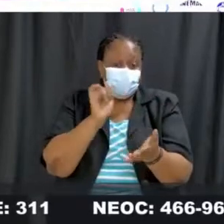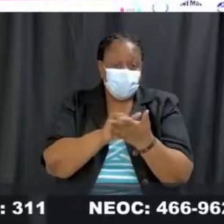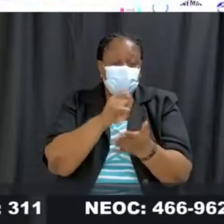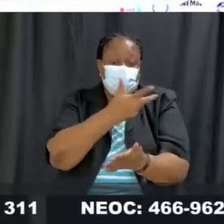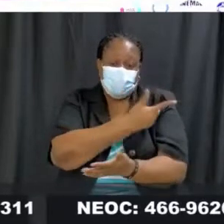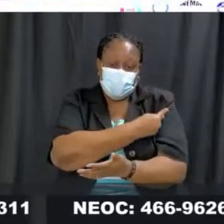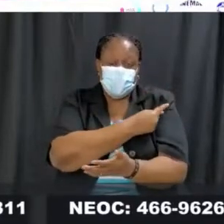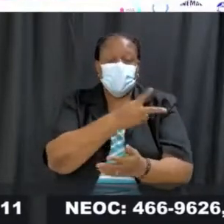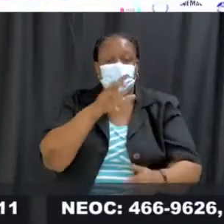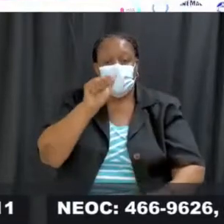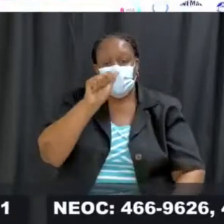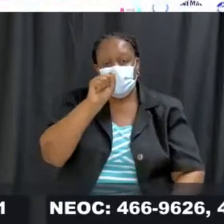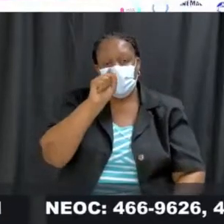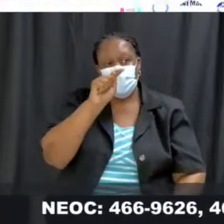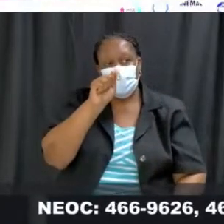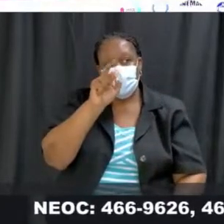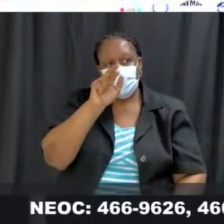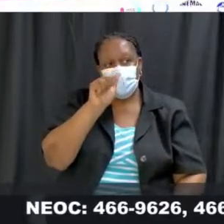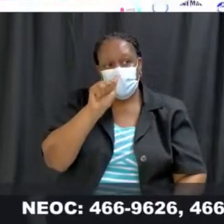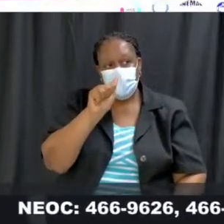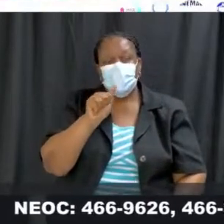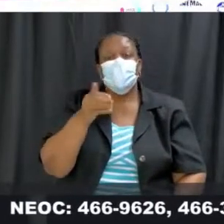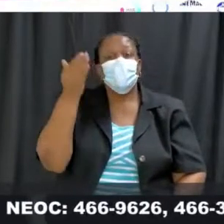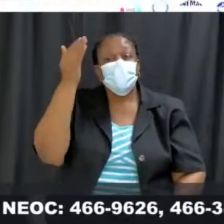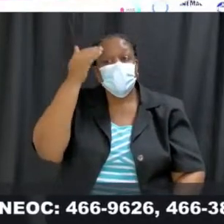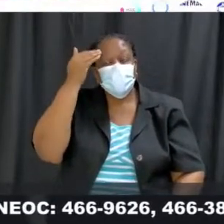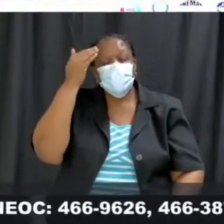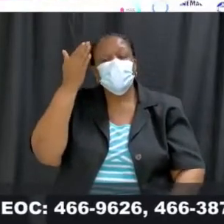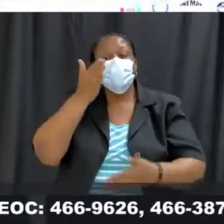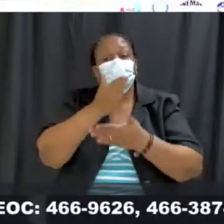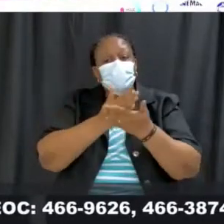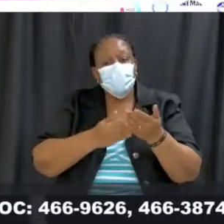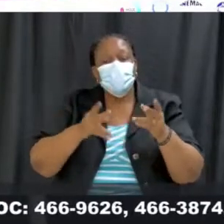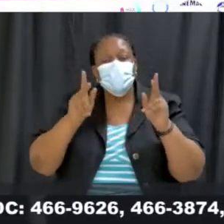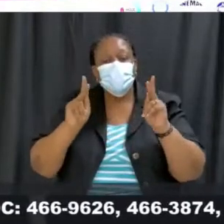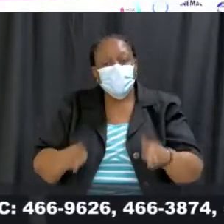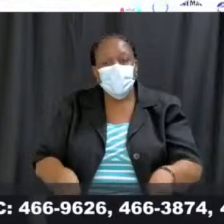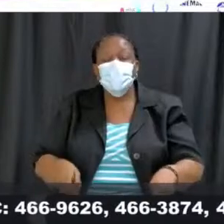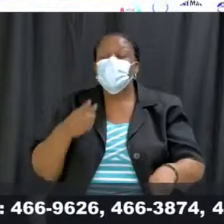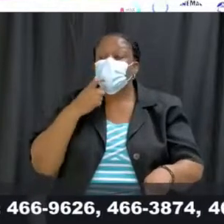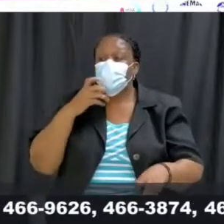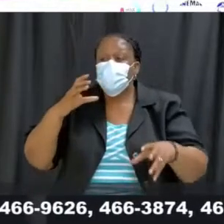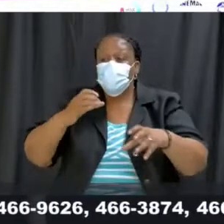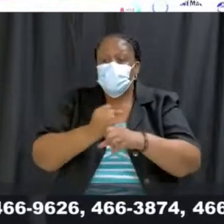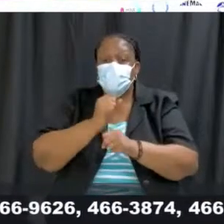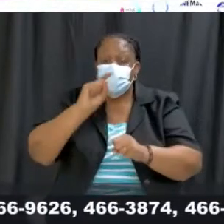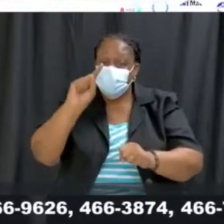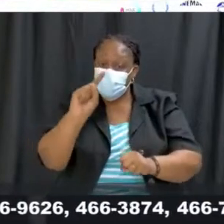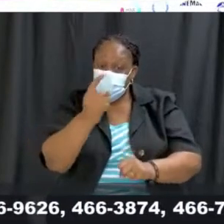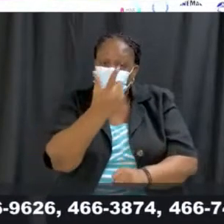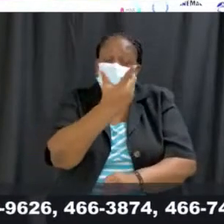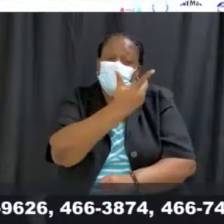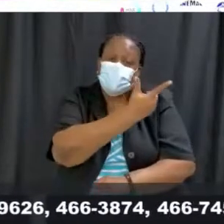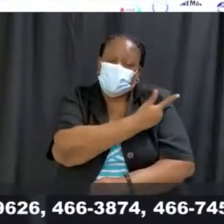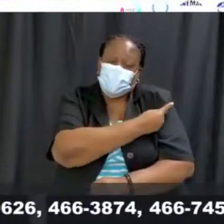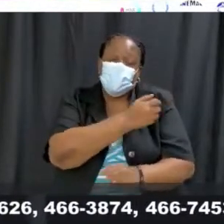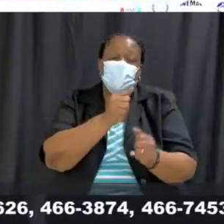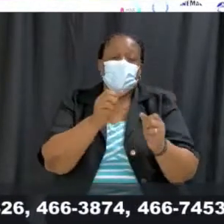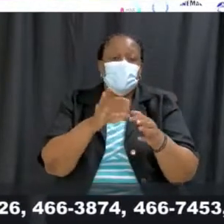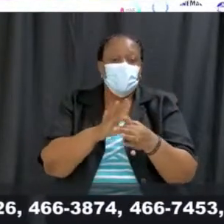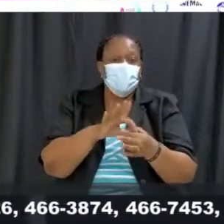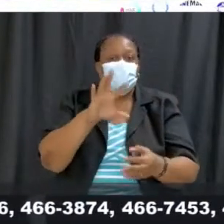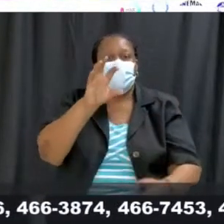AstraZeneca Oxford vaccine, because we do have a number of individuals who would have received the first dose, and they have